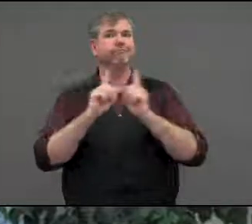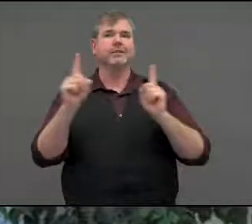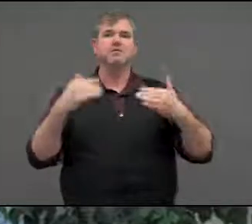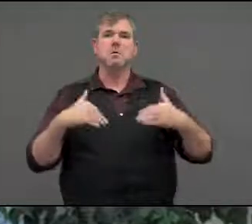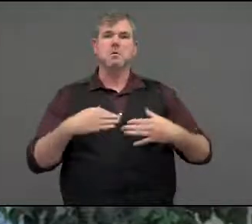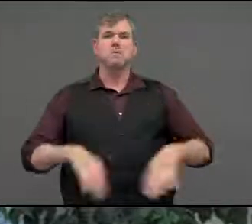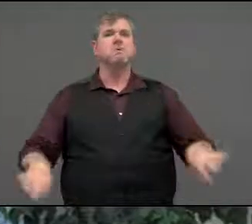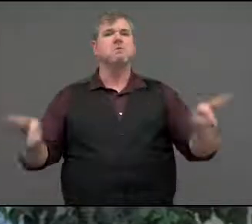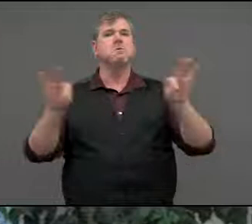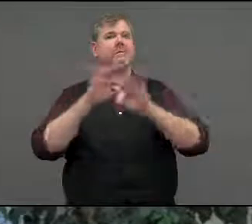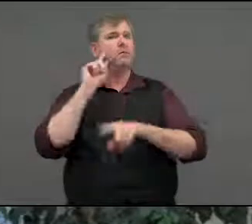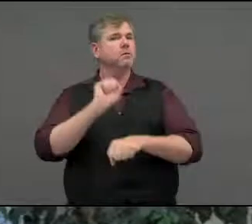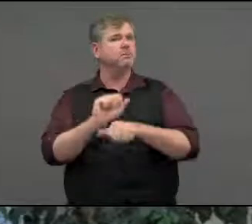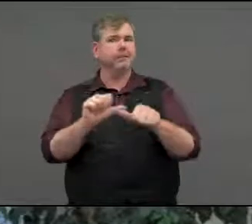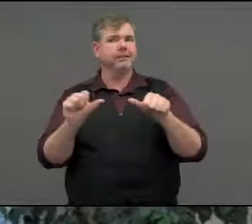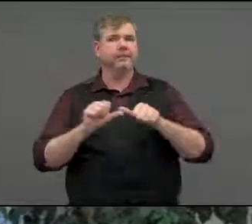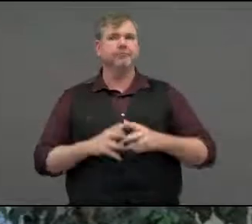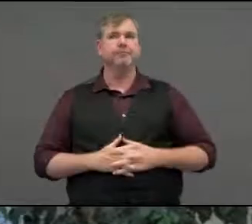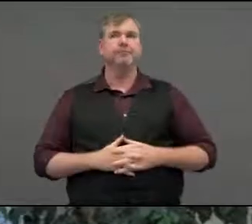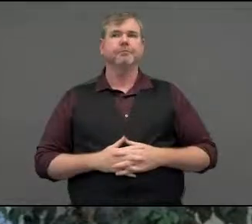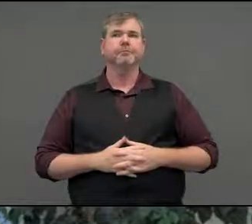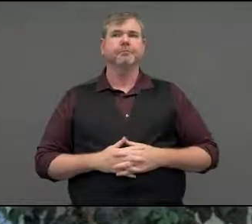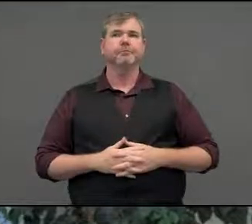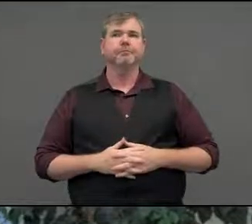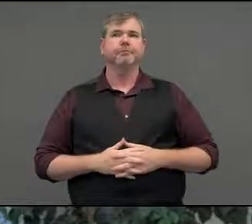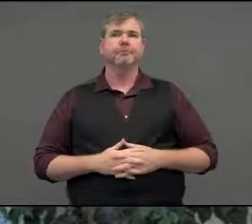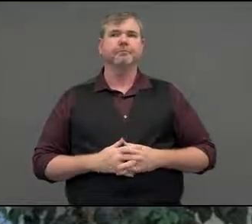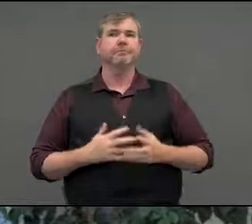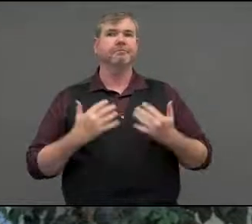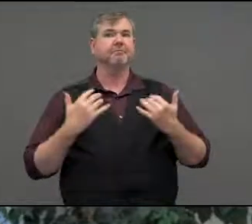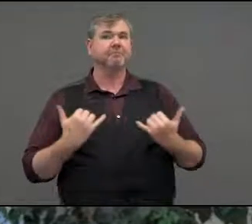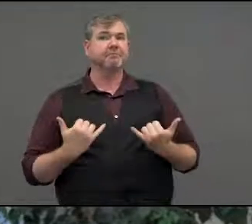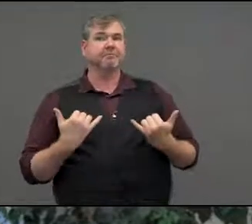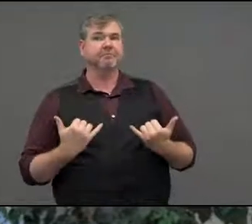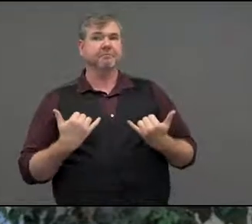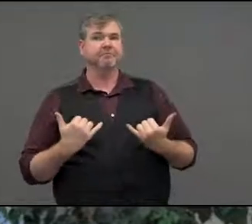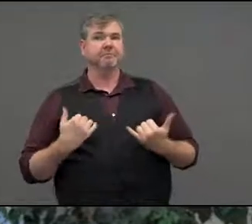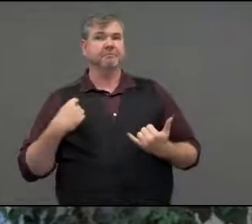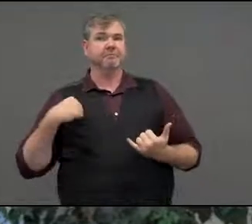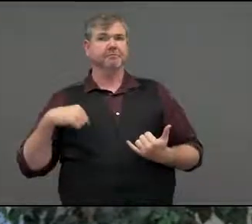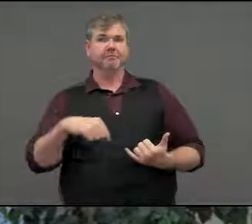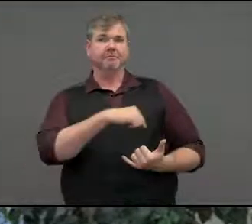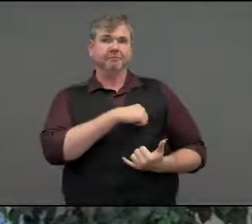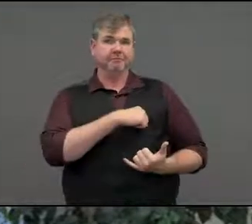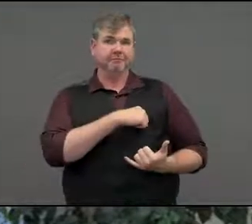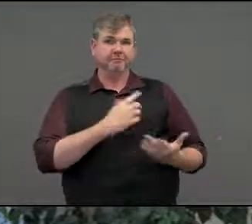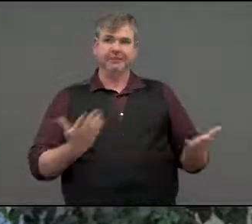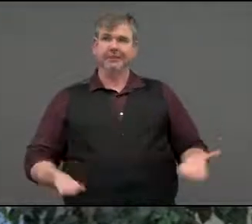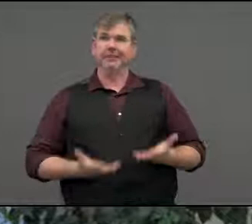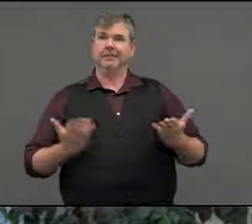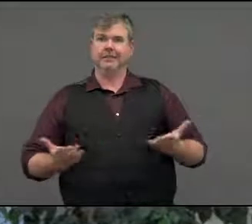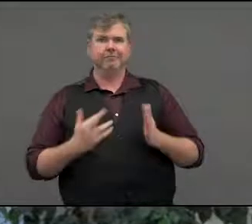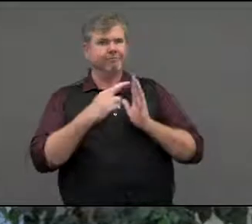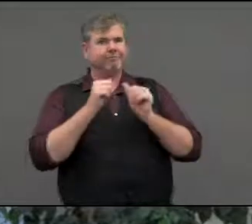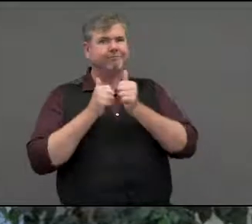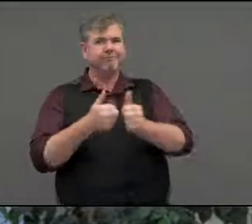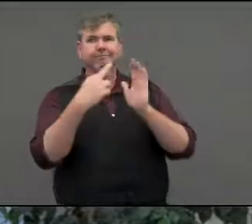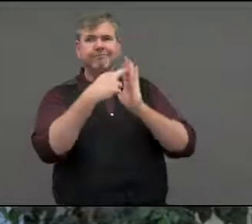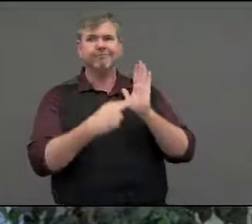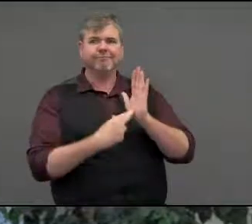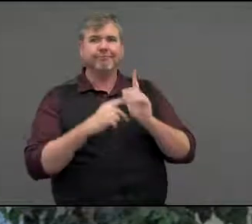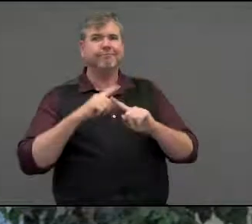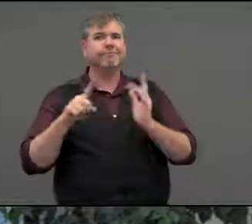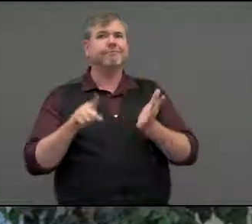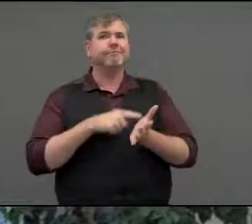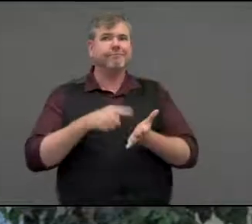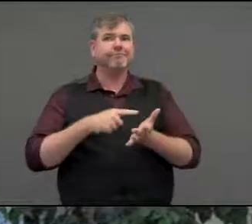comfort level, here we're following everything, but we do get comfortable with each other, and so something that we kind of just